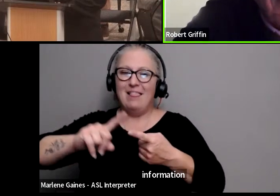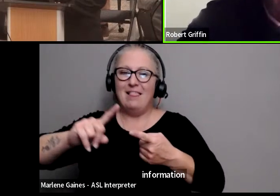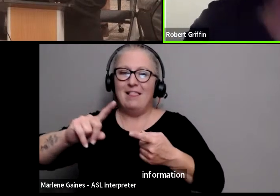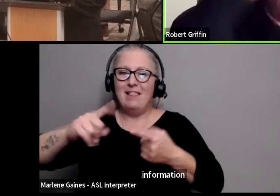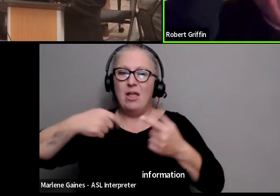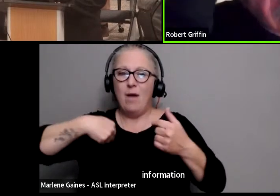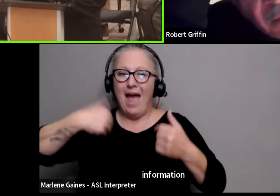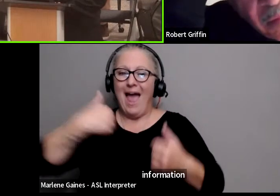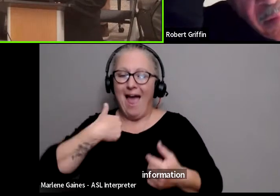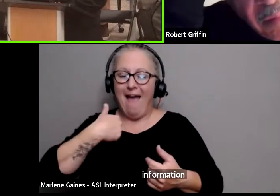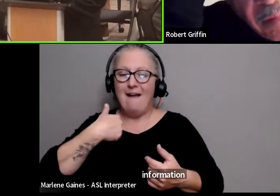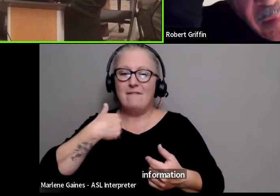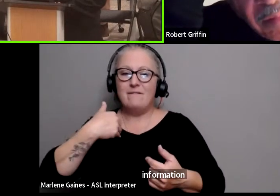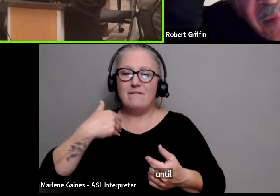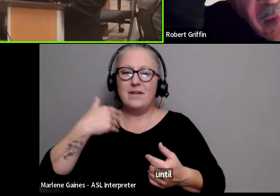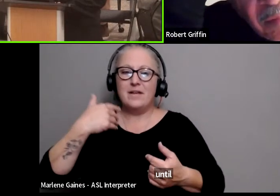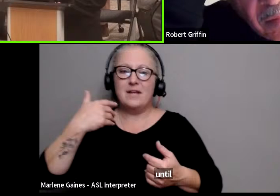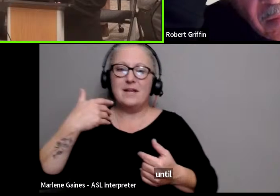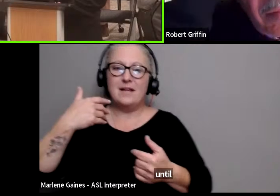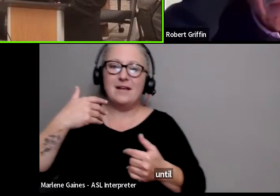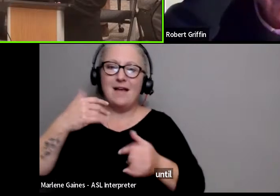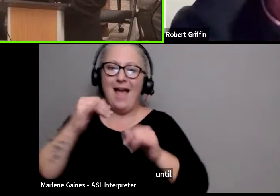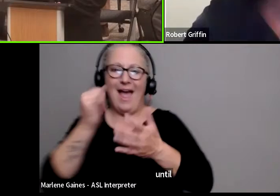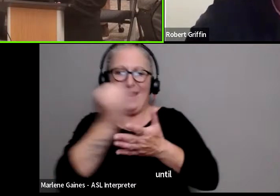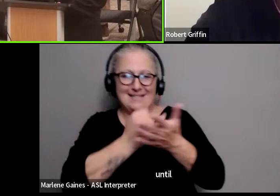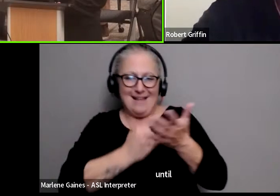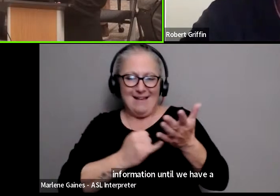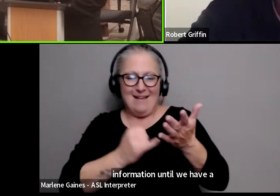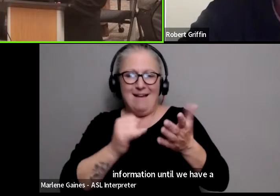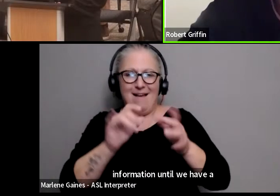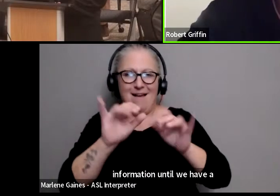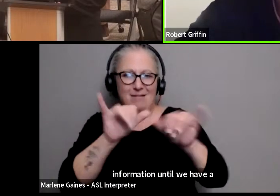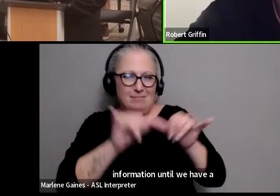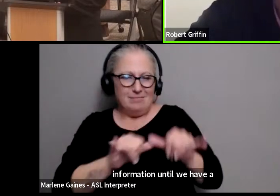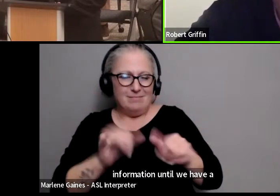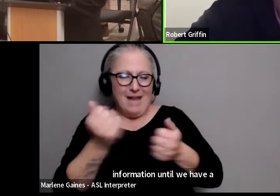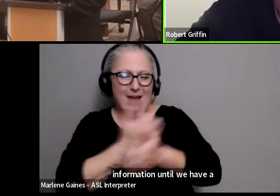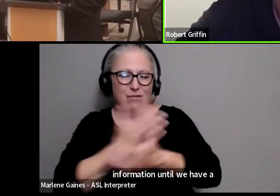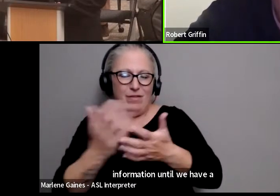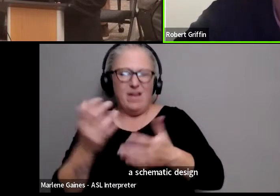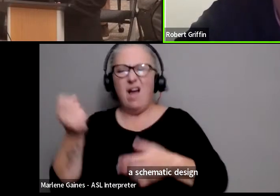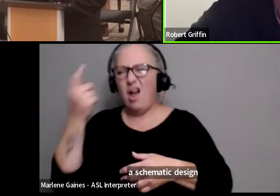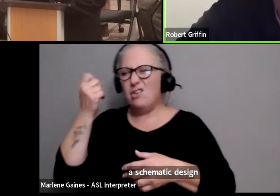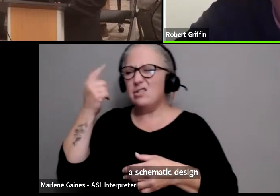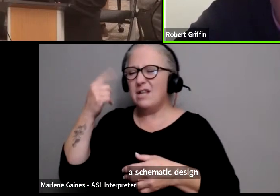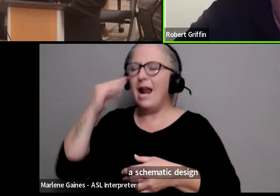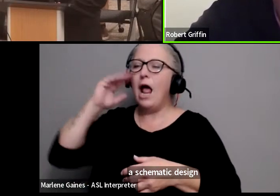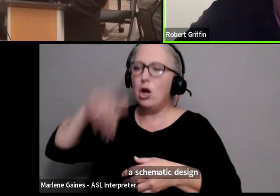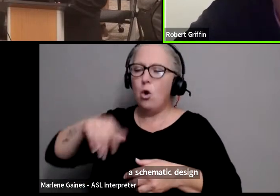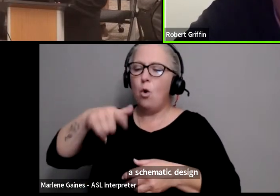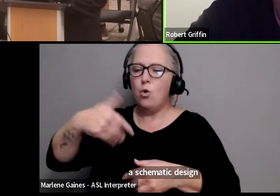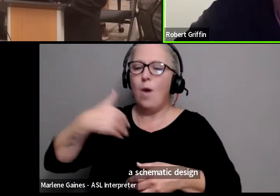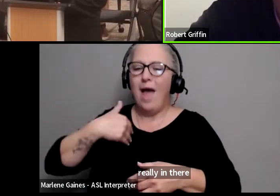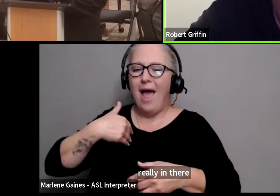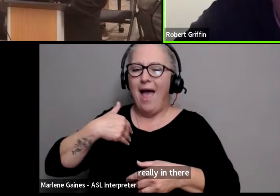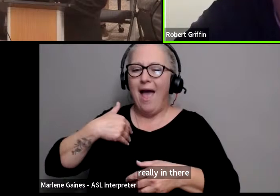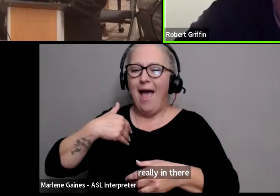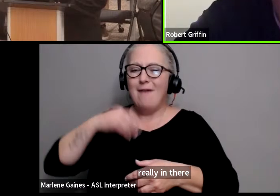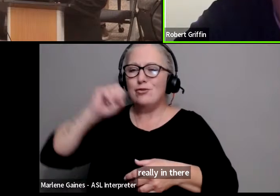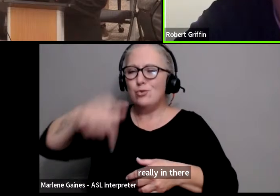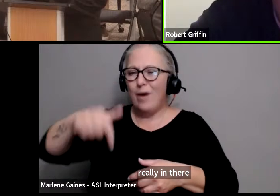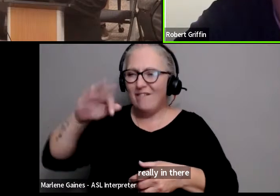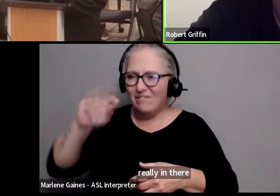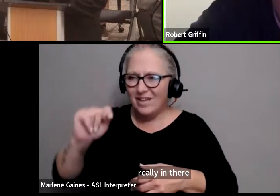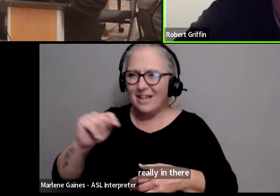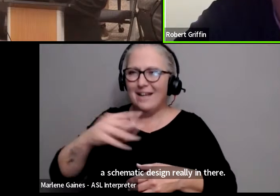until we have a schematic design. I Really, understand, in there. Yancey, but I know you guys have square footage